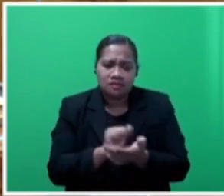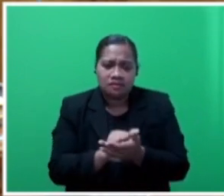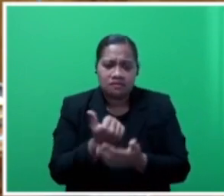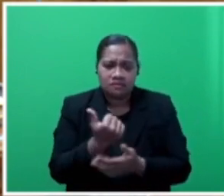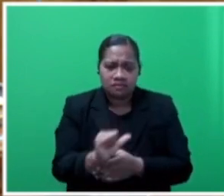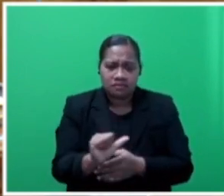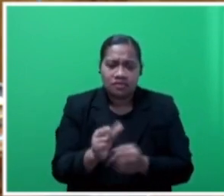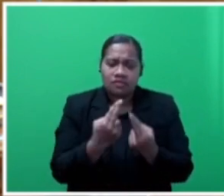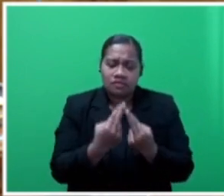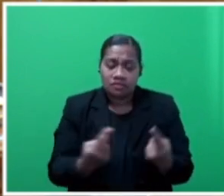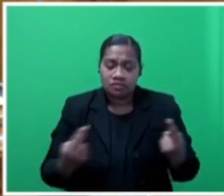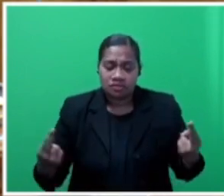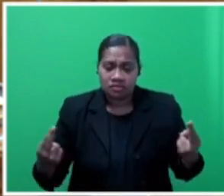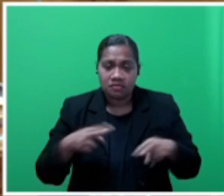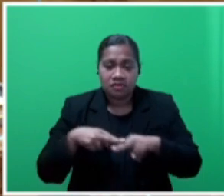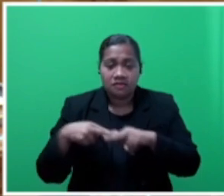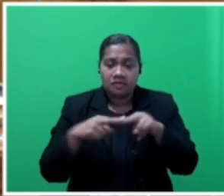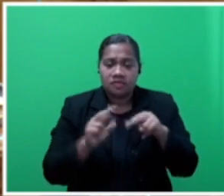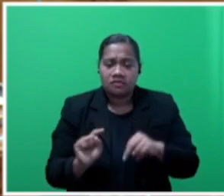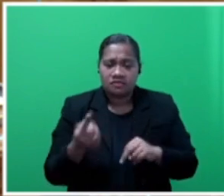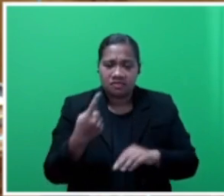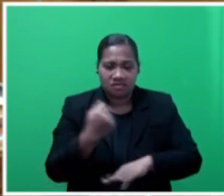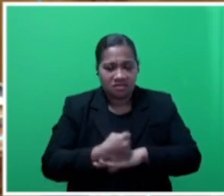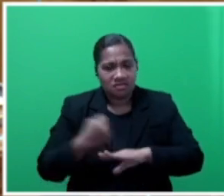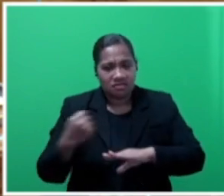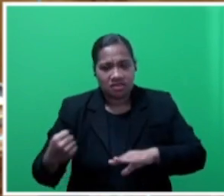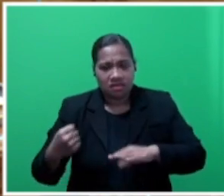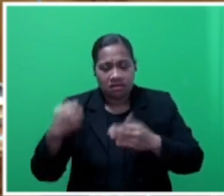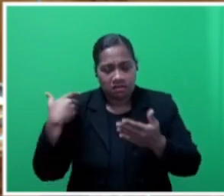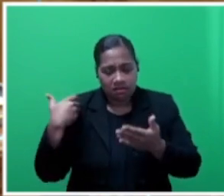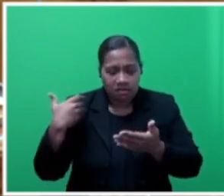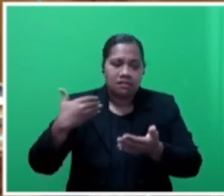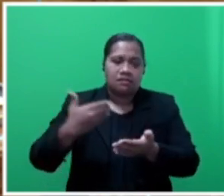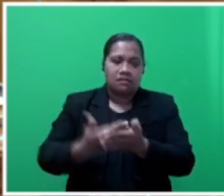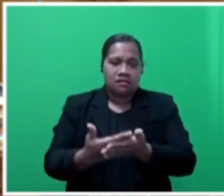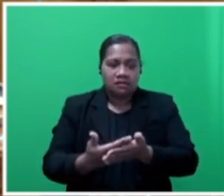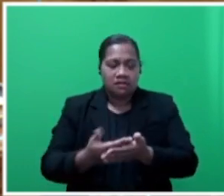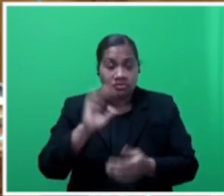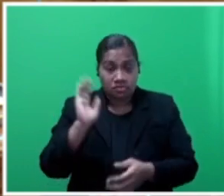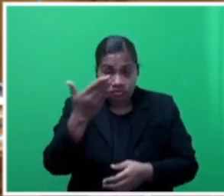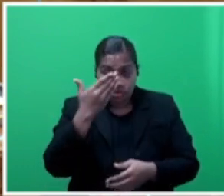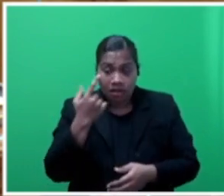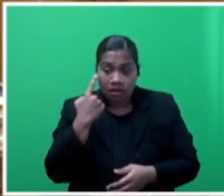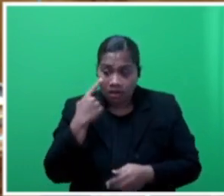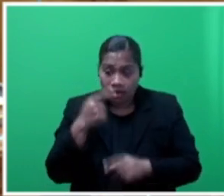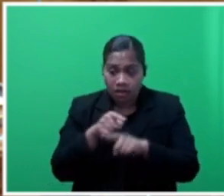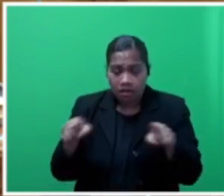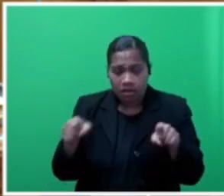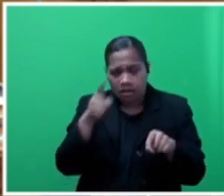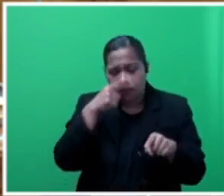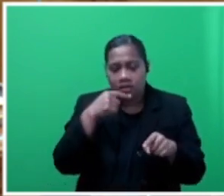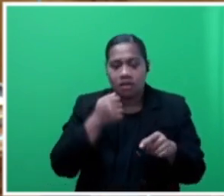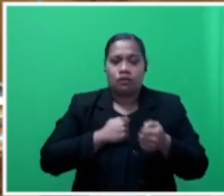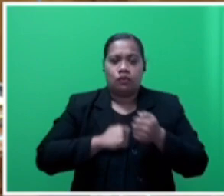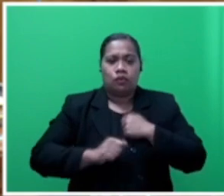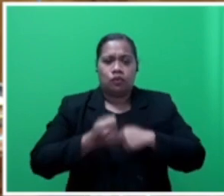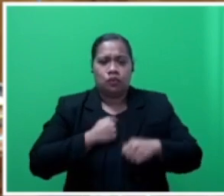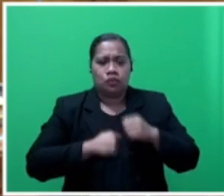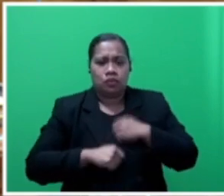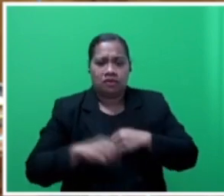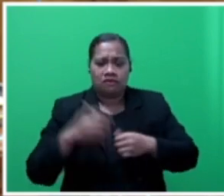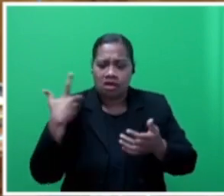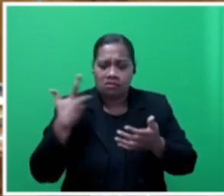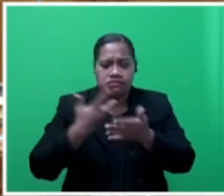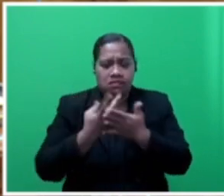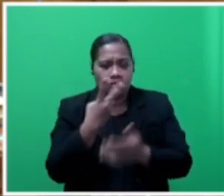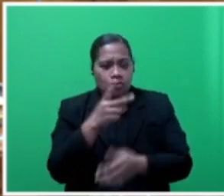First government since long, and as a result, we have only seen the sufferings of our people in the last 24 months.